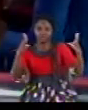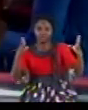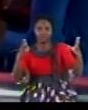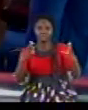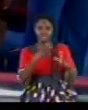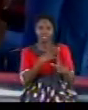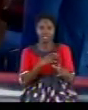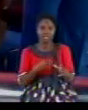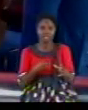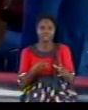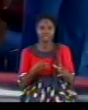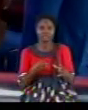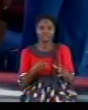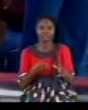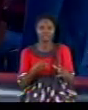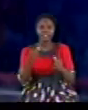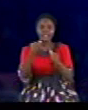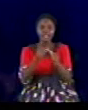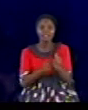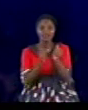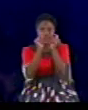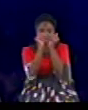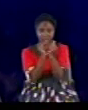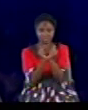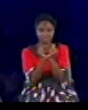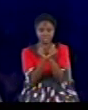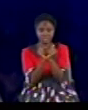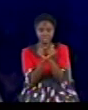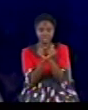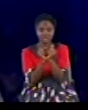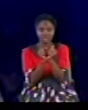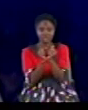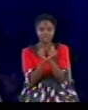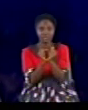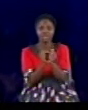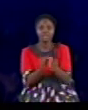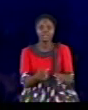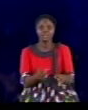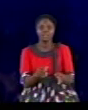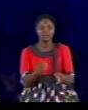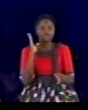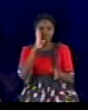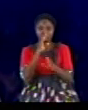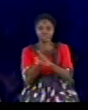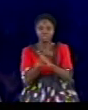for every captive. Souls will be saved. Amen. The sick